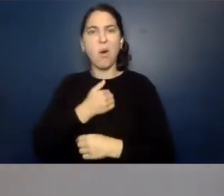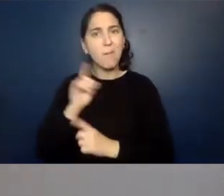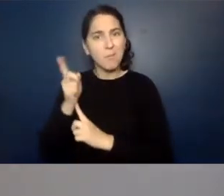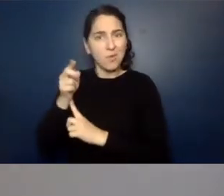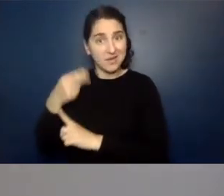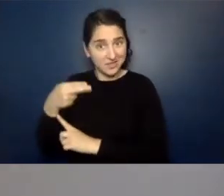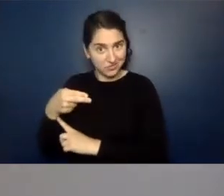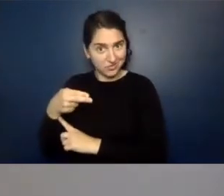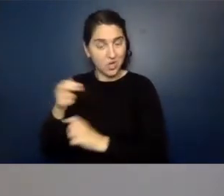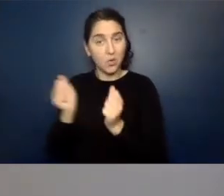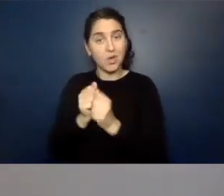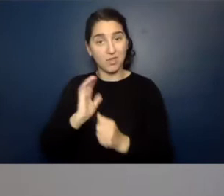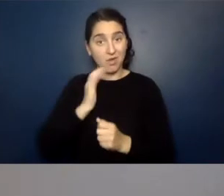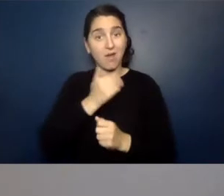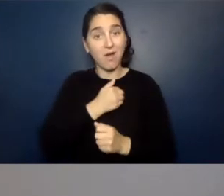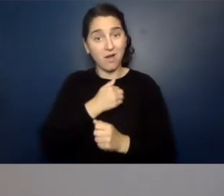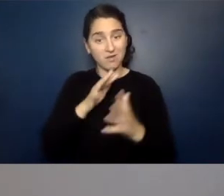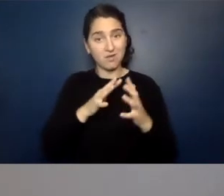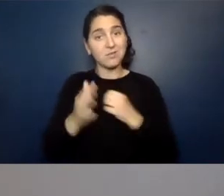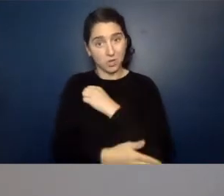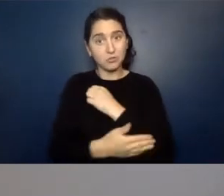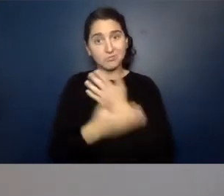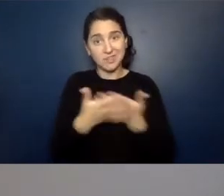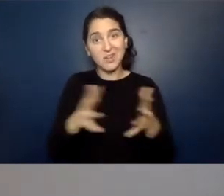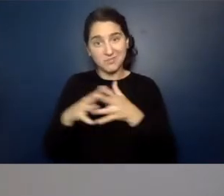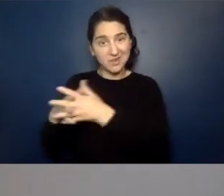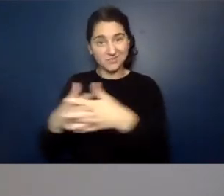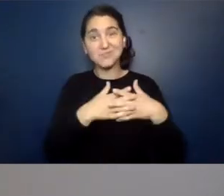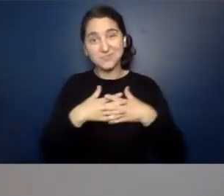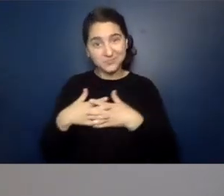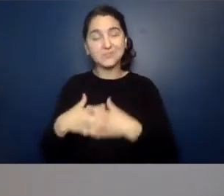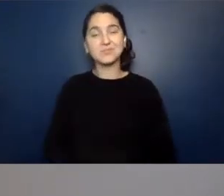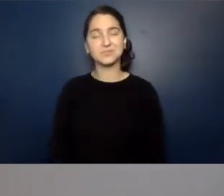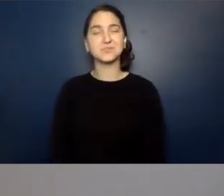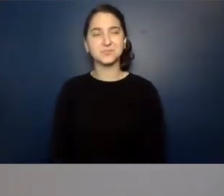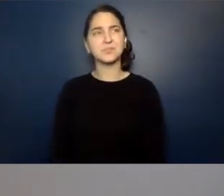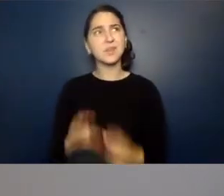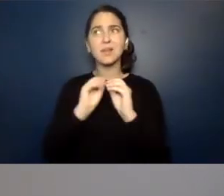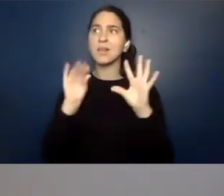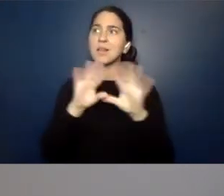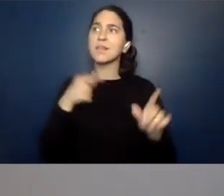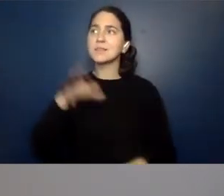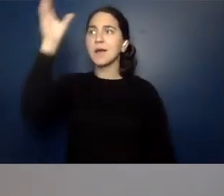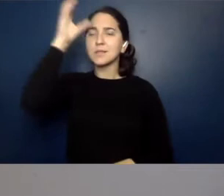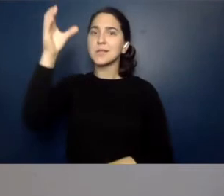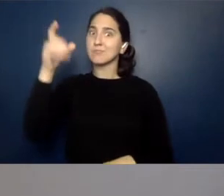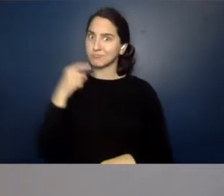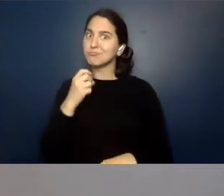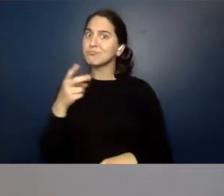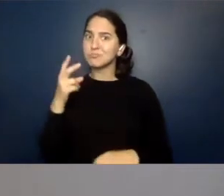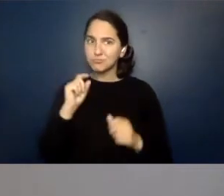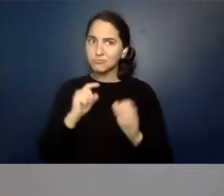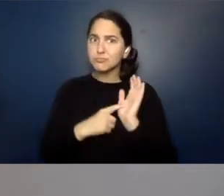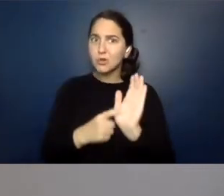country. Clearly, this concept appeals to our Americanness in profound